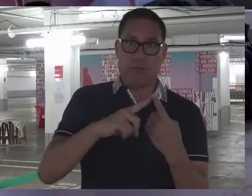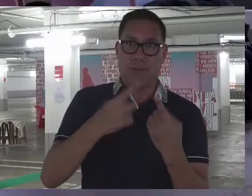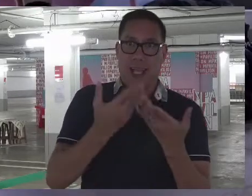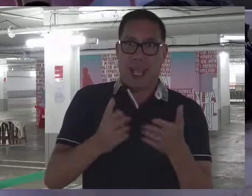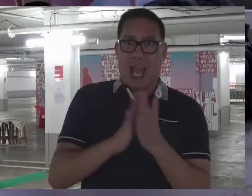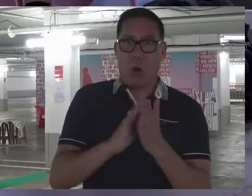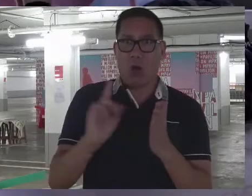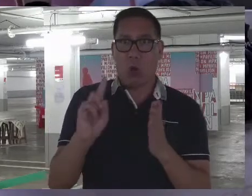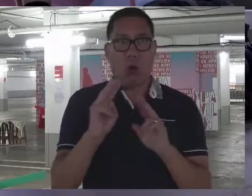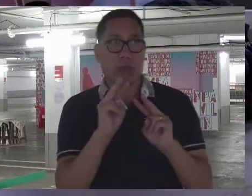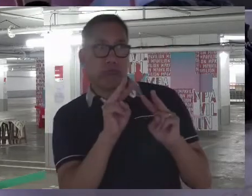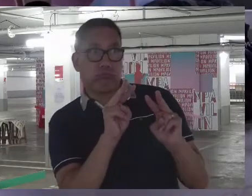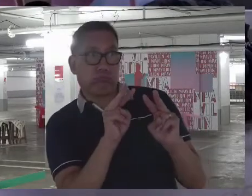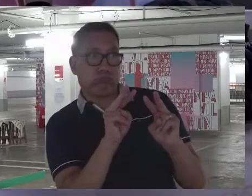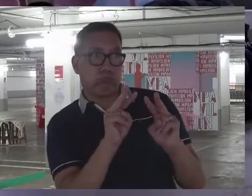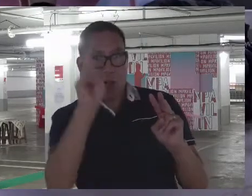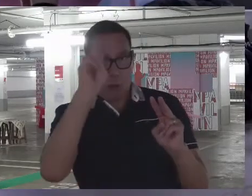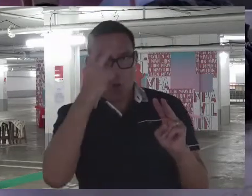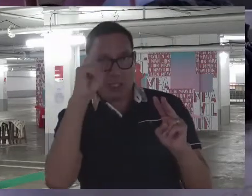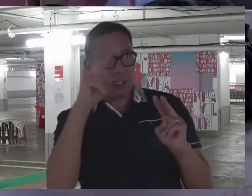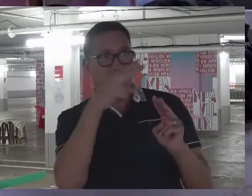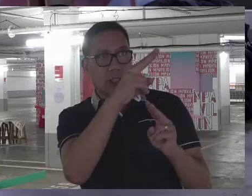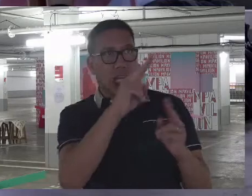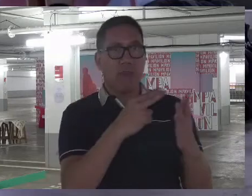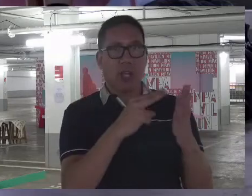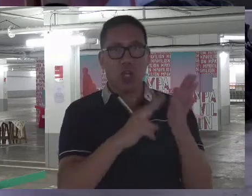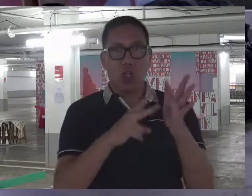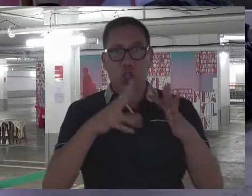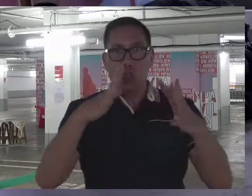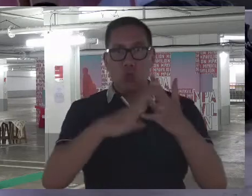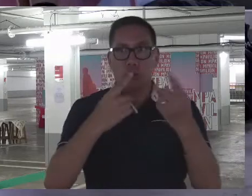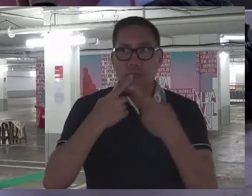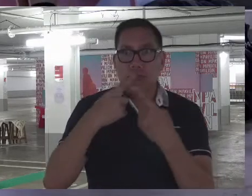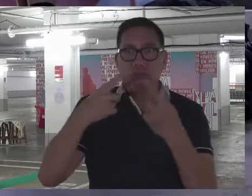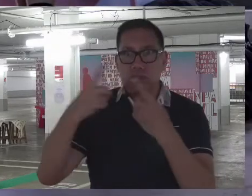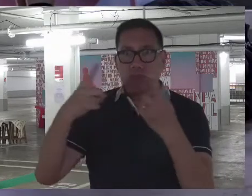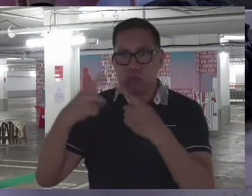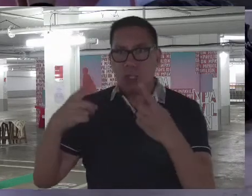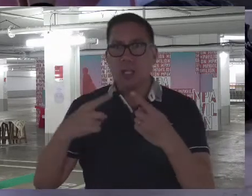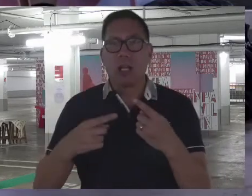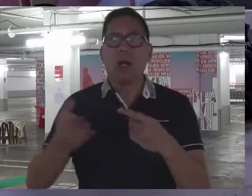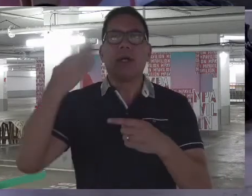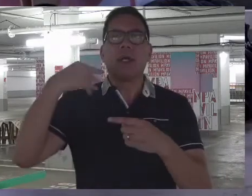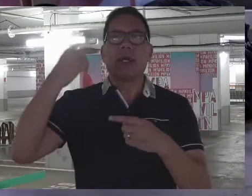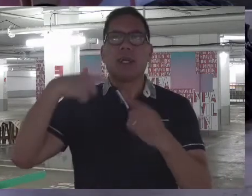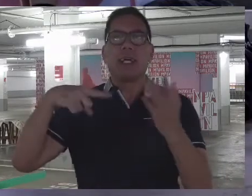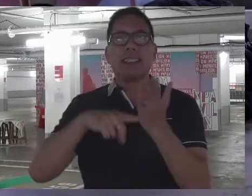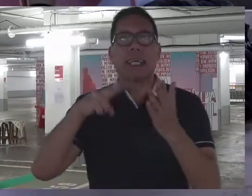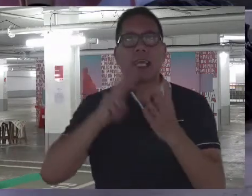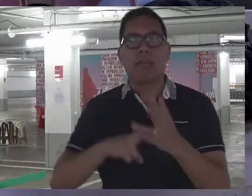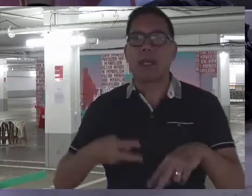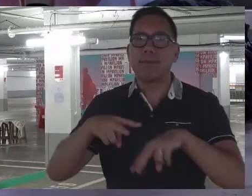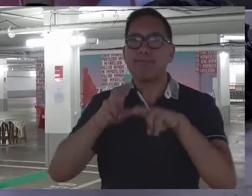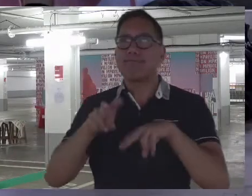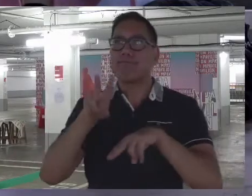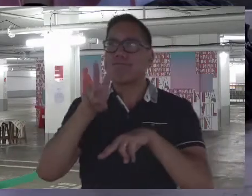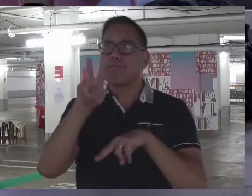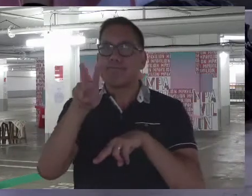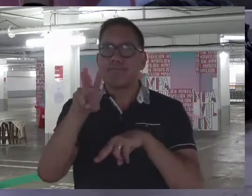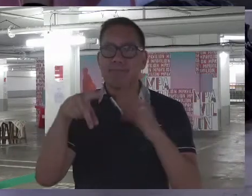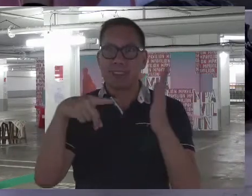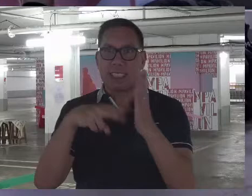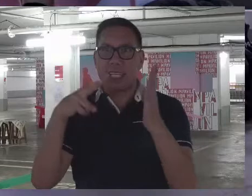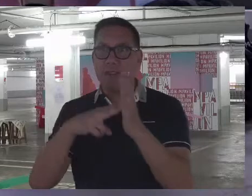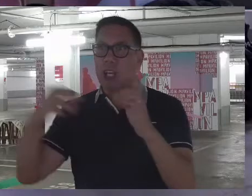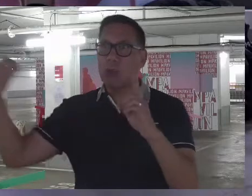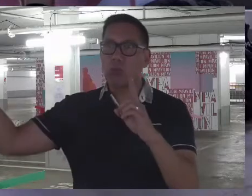consume politics and news stories nowadays. Once upon a time, we were probably all sat at the TV and we broadcast out,